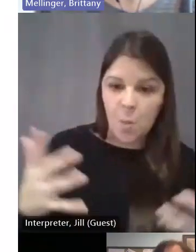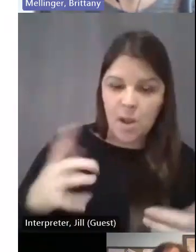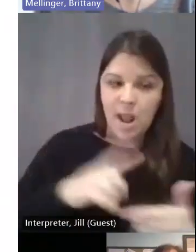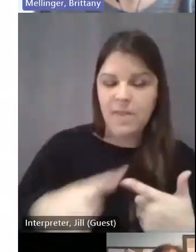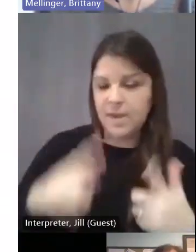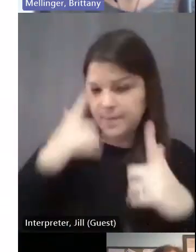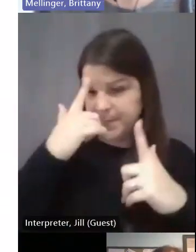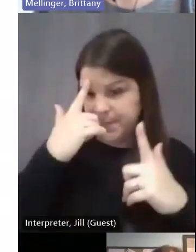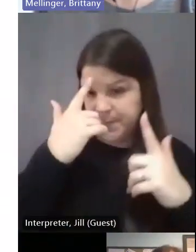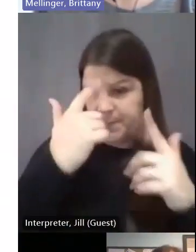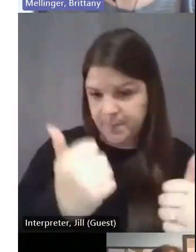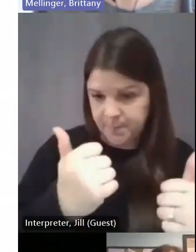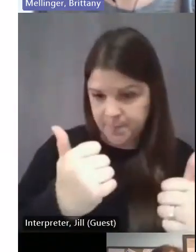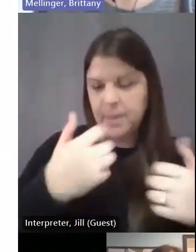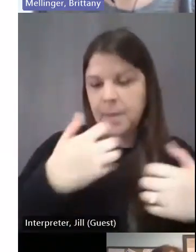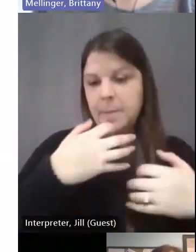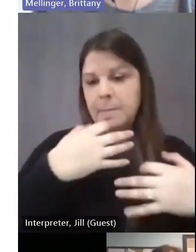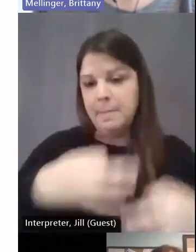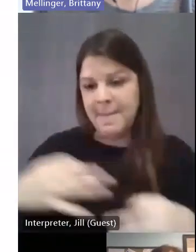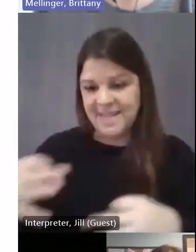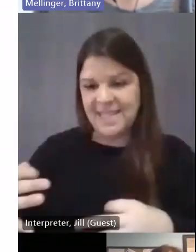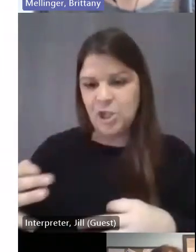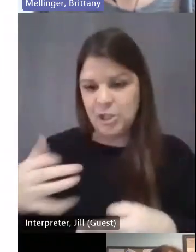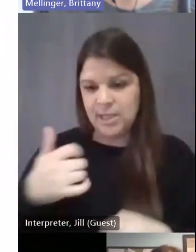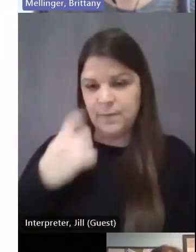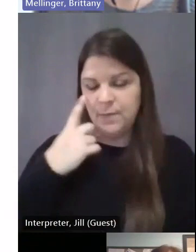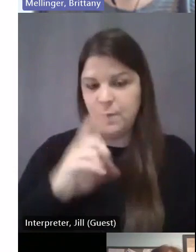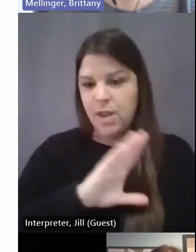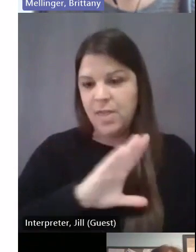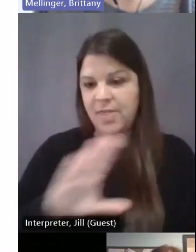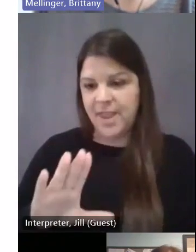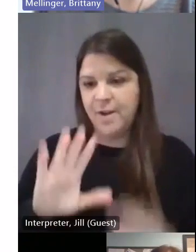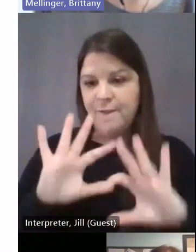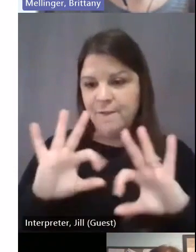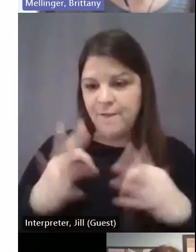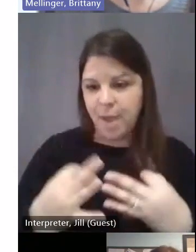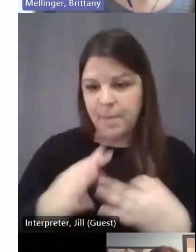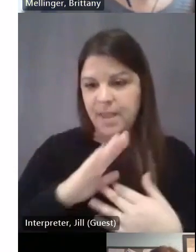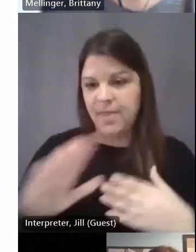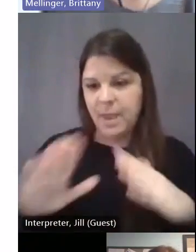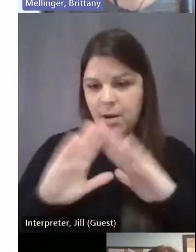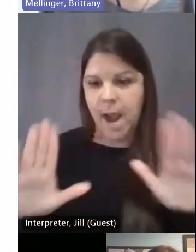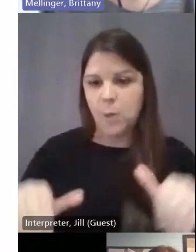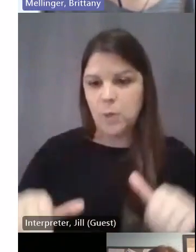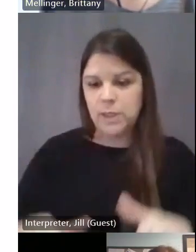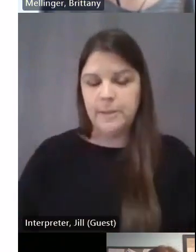best choices that they want to make for their household or their family.